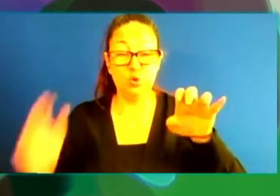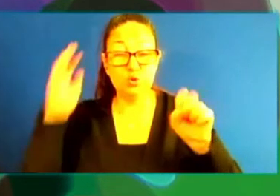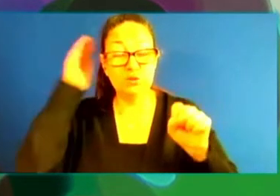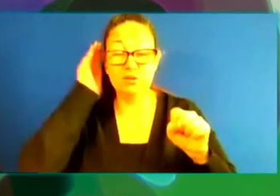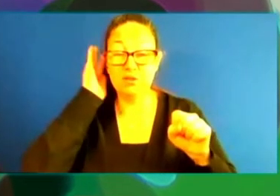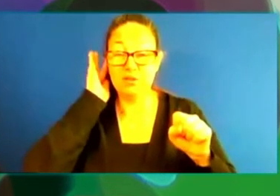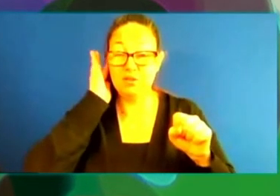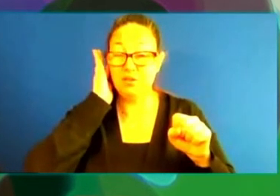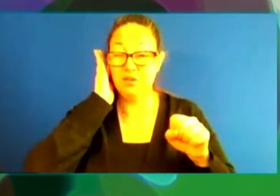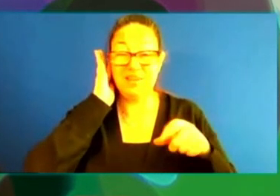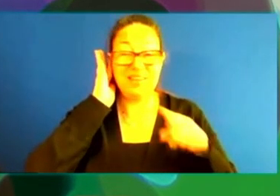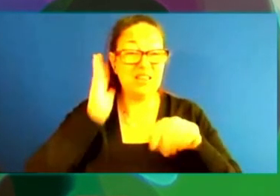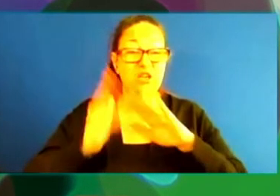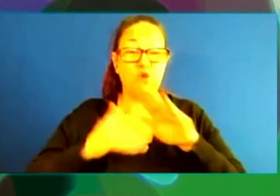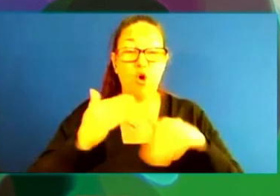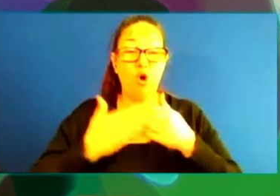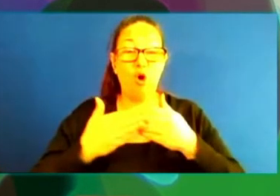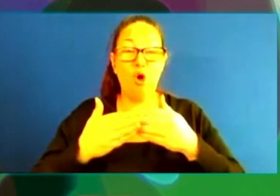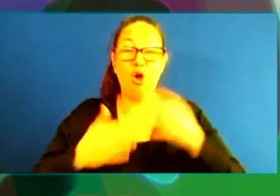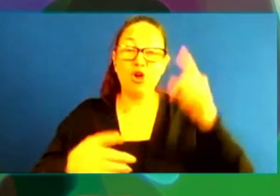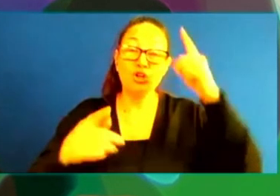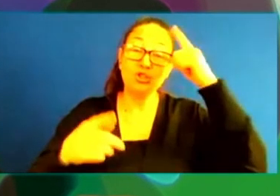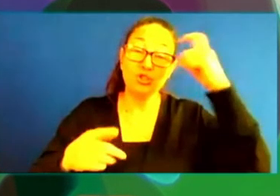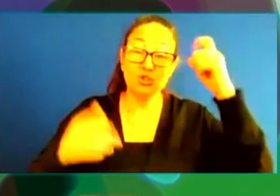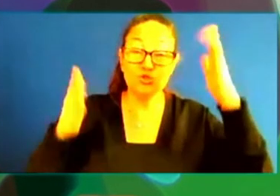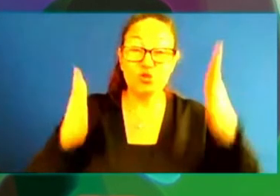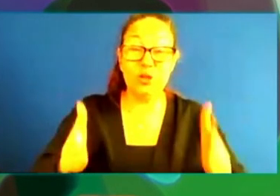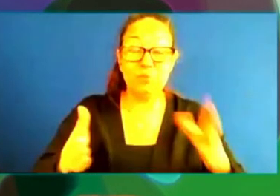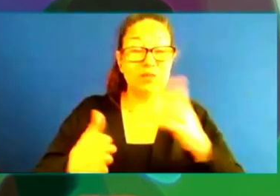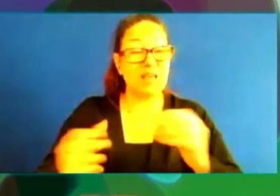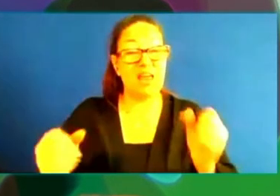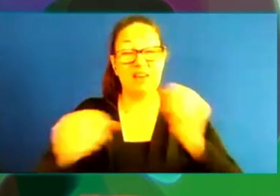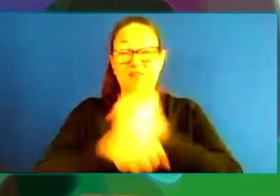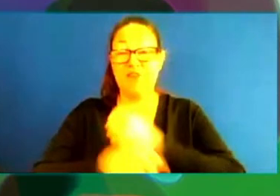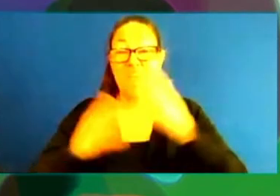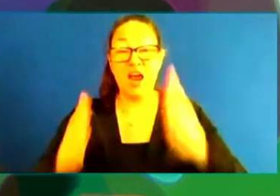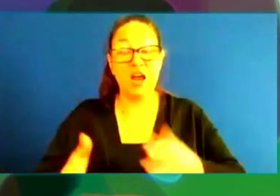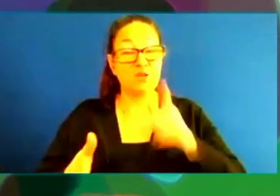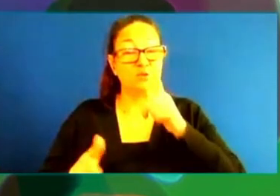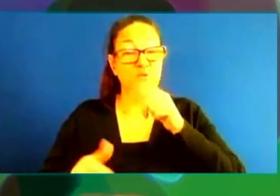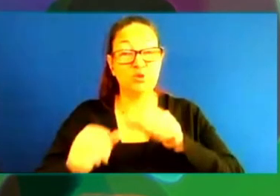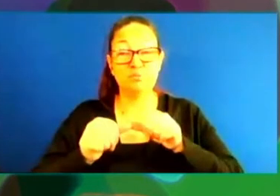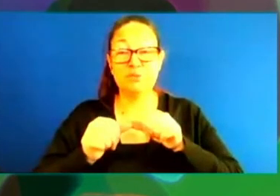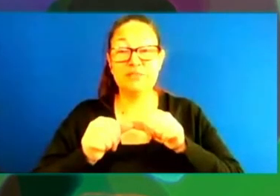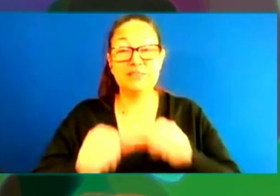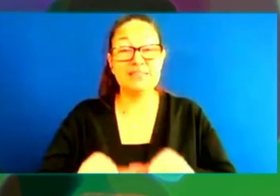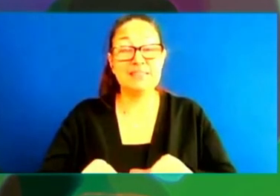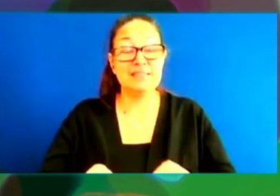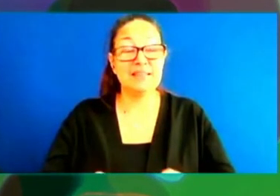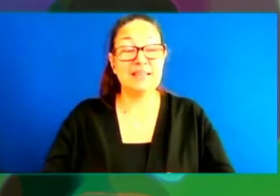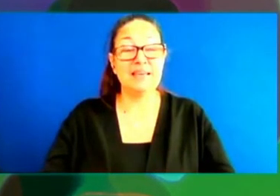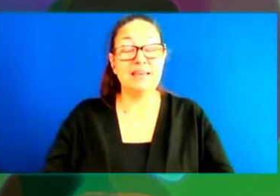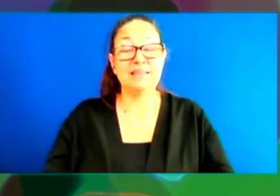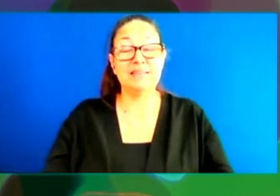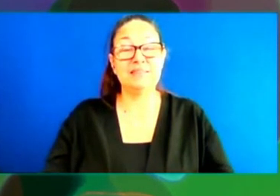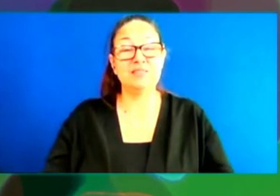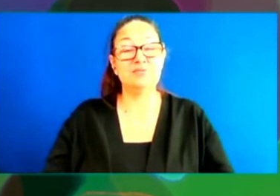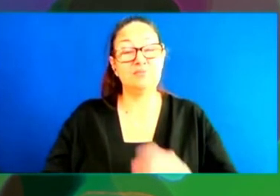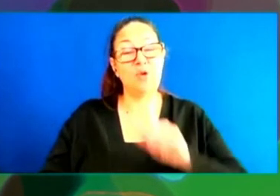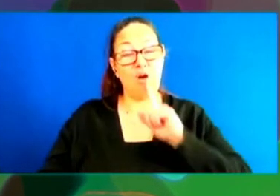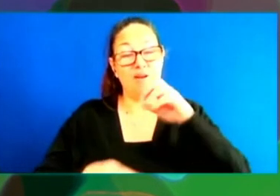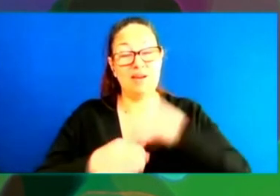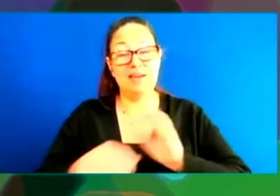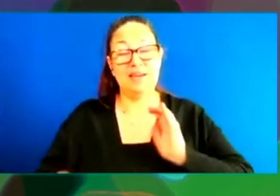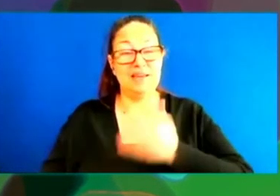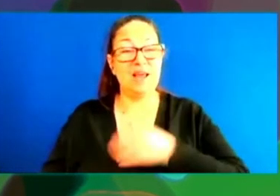like these are all dreamers and fighters, you know, whose persistence, I think, it's just in our intellectual DNA.